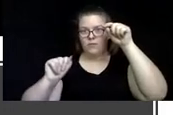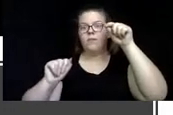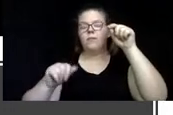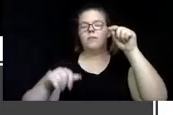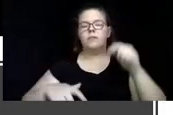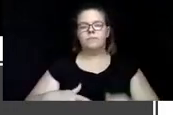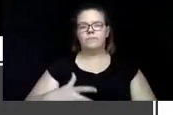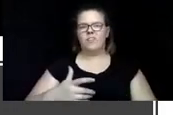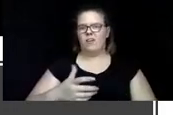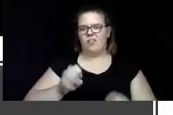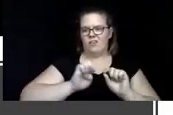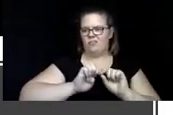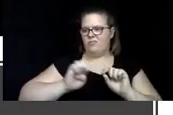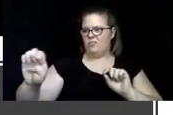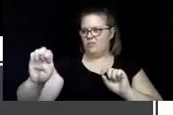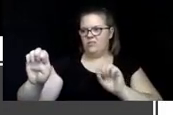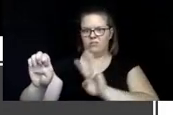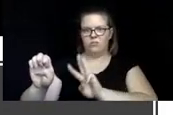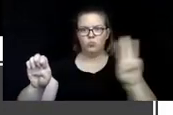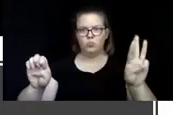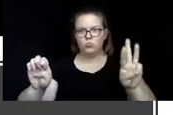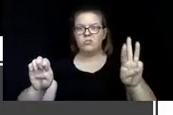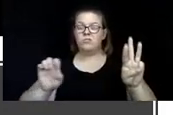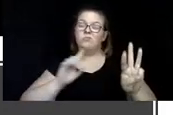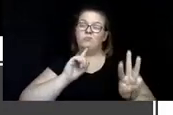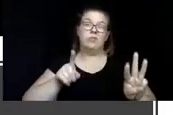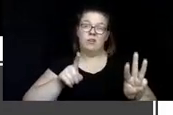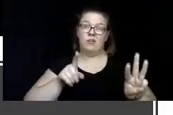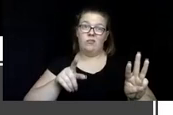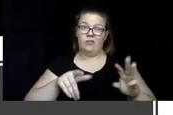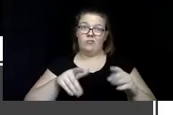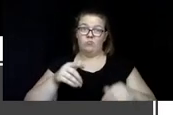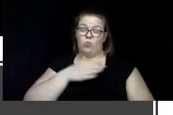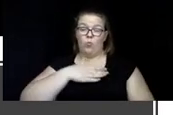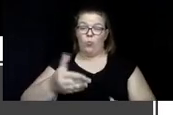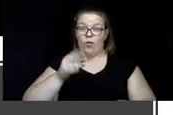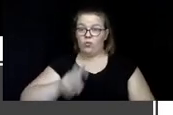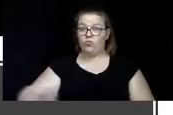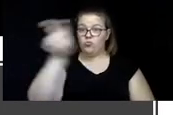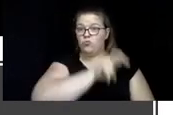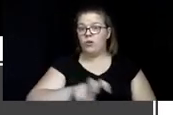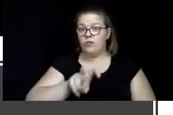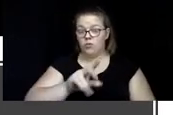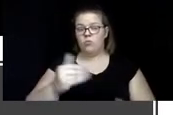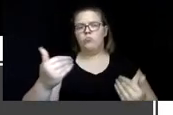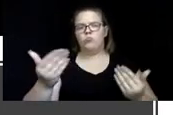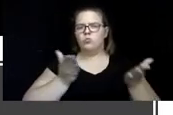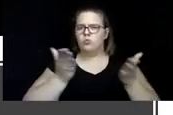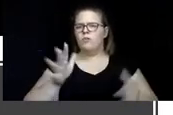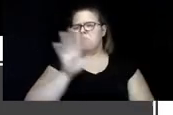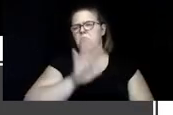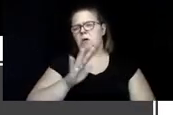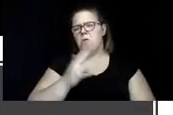far east and as far west as basically as people would like to travel. We serve approximately